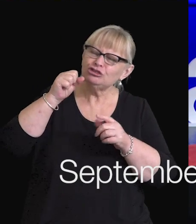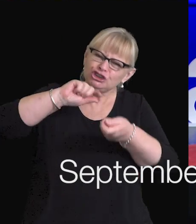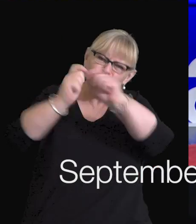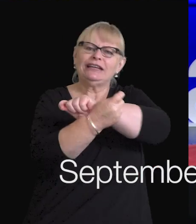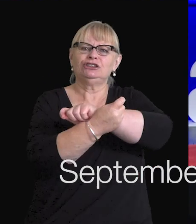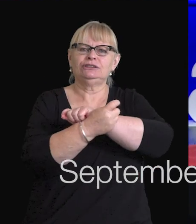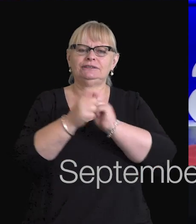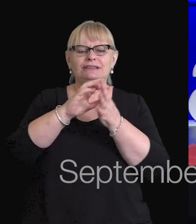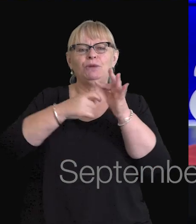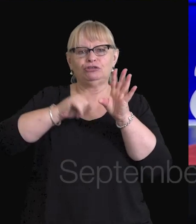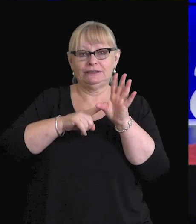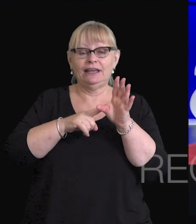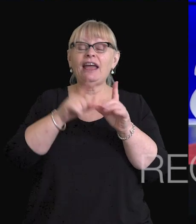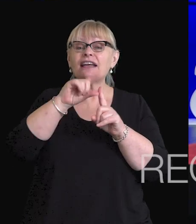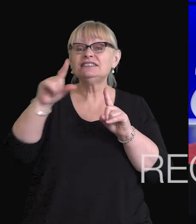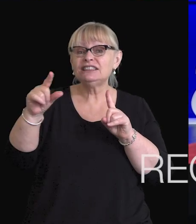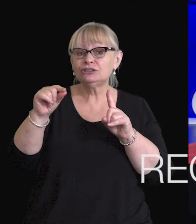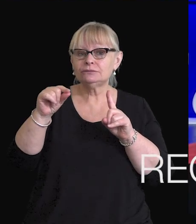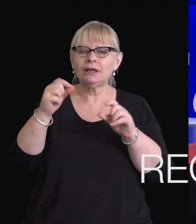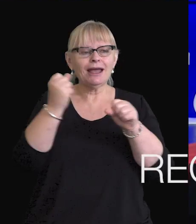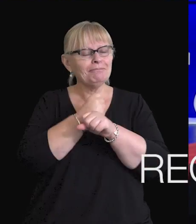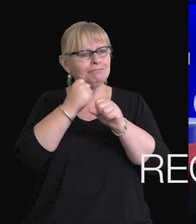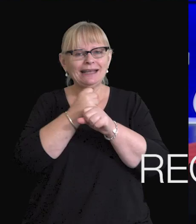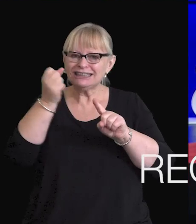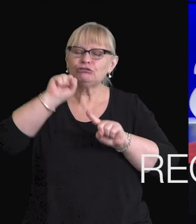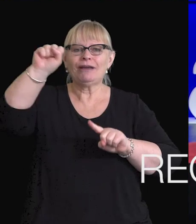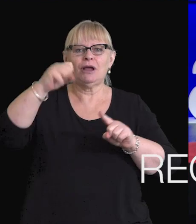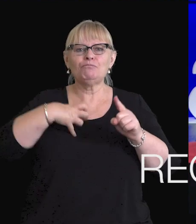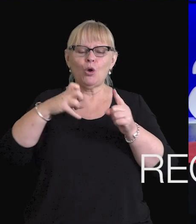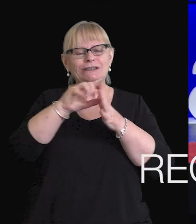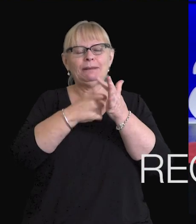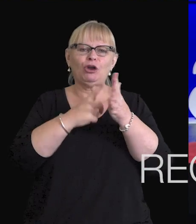revolutionises democracy. Digital democratises revolution.